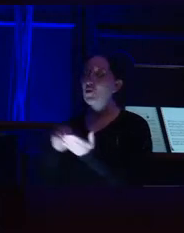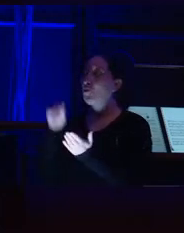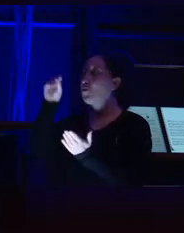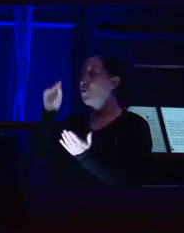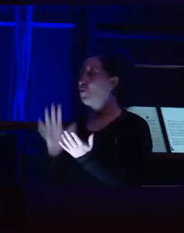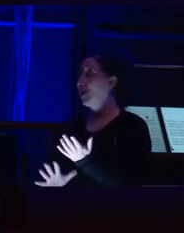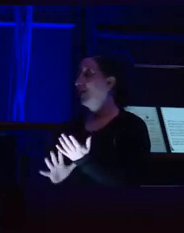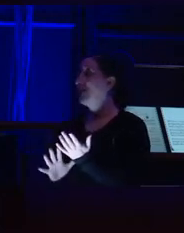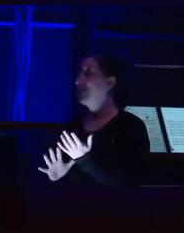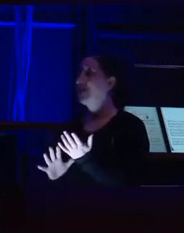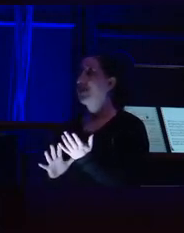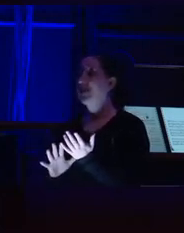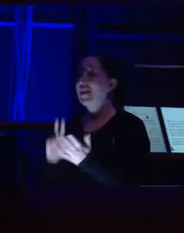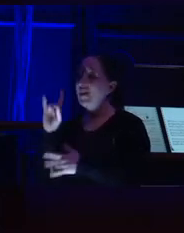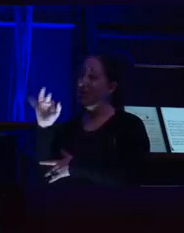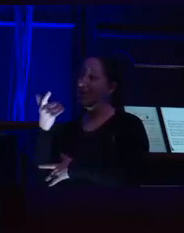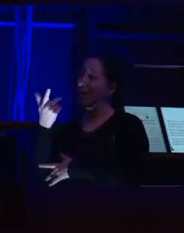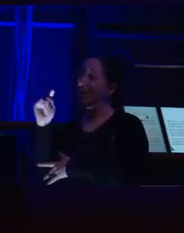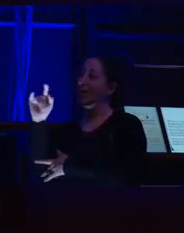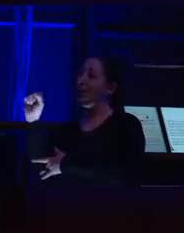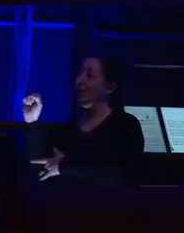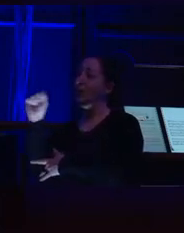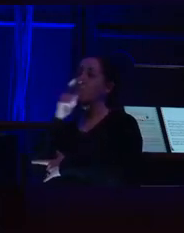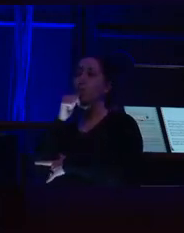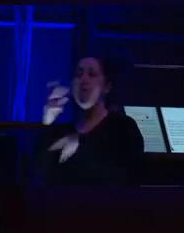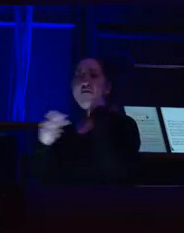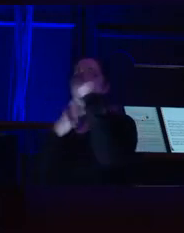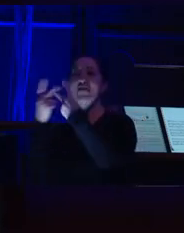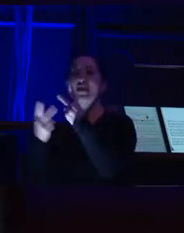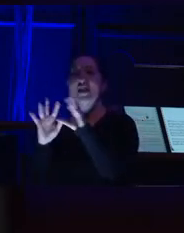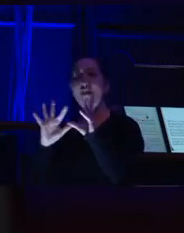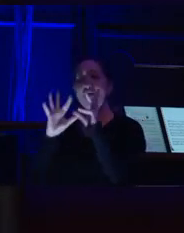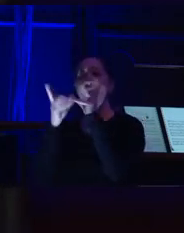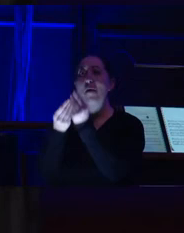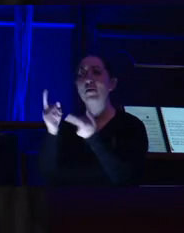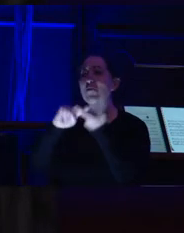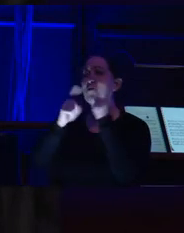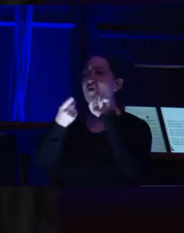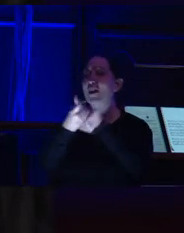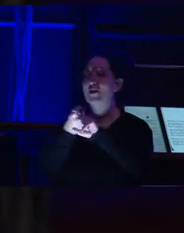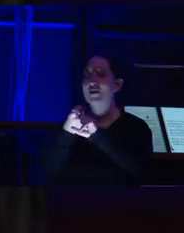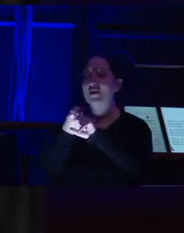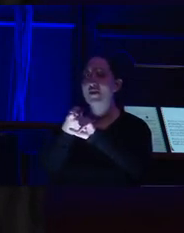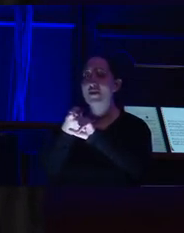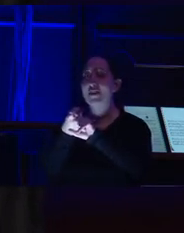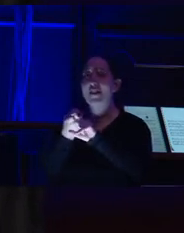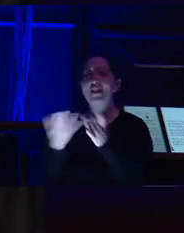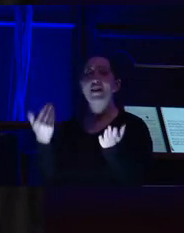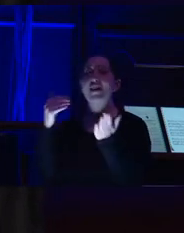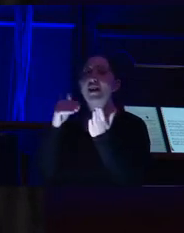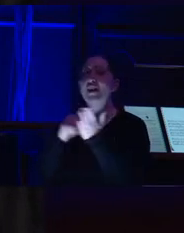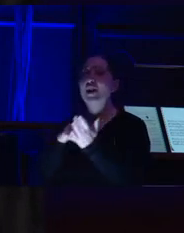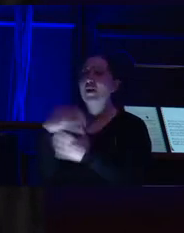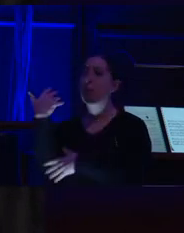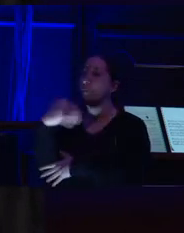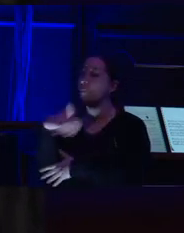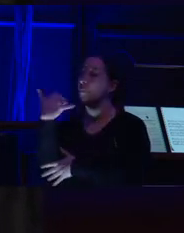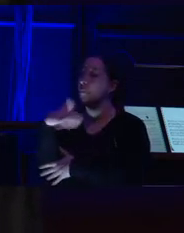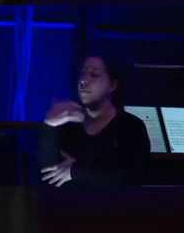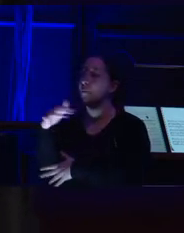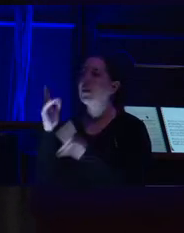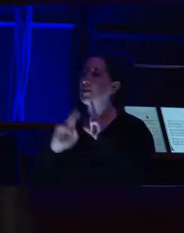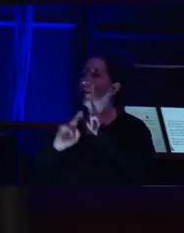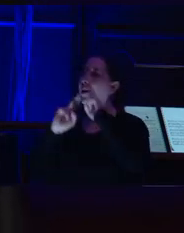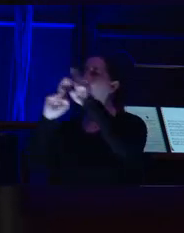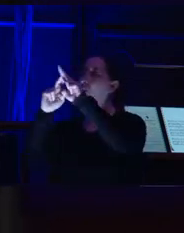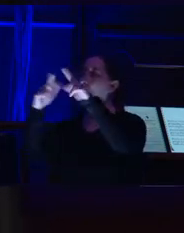students, delegates who are visiting, family, and friends. Again, it is such an honor to be